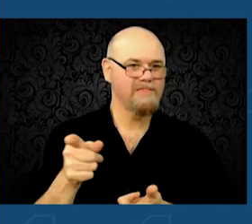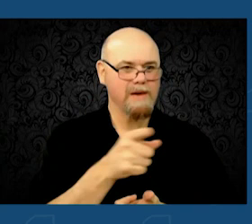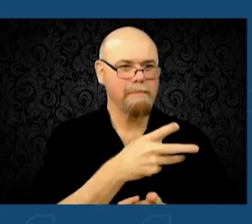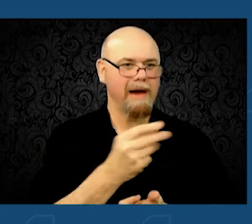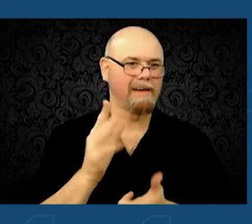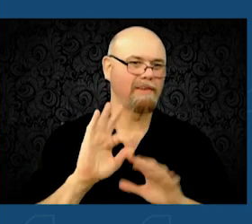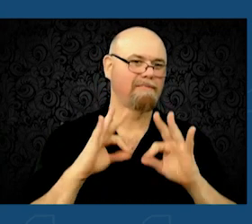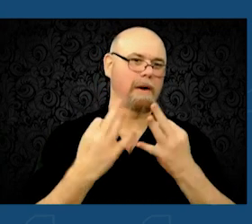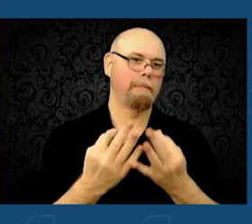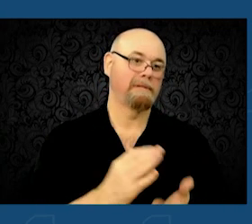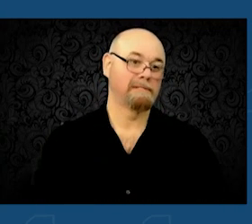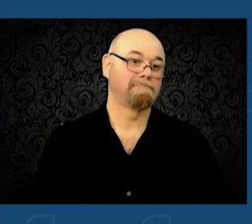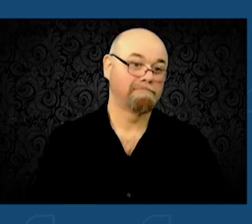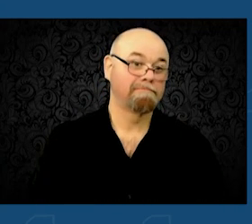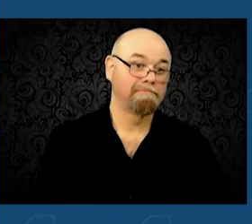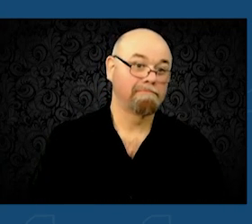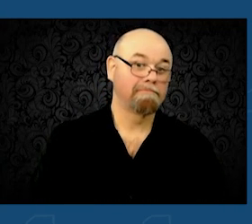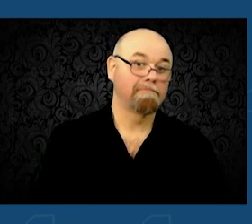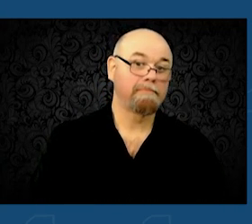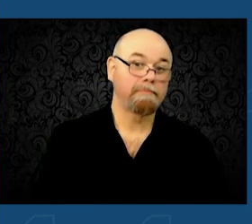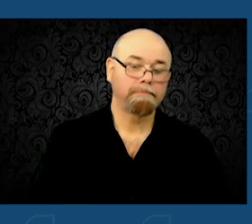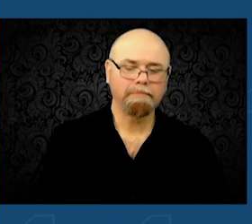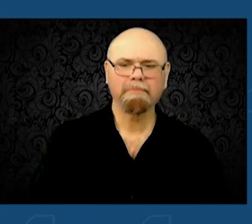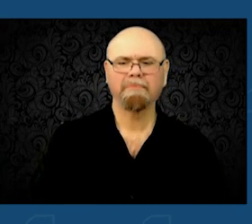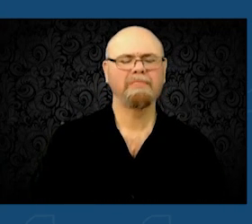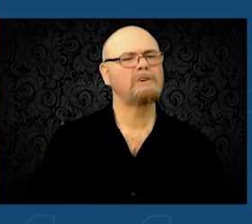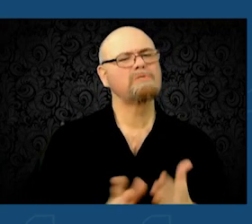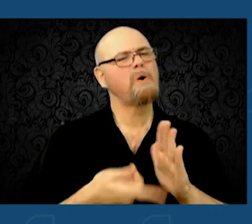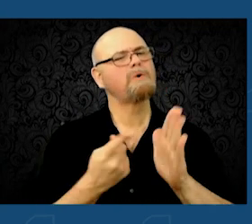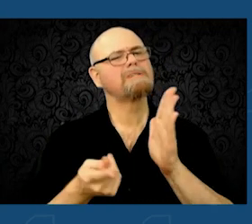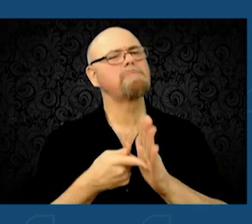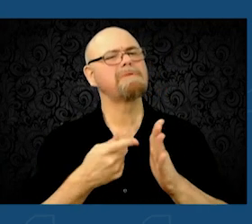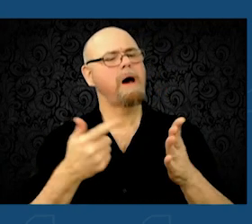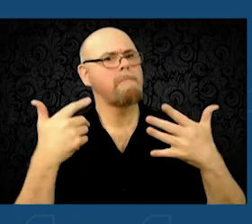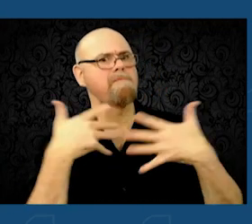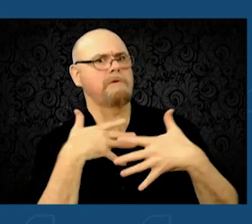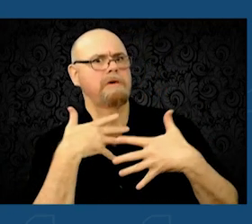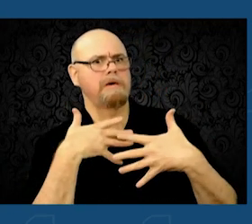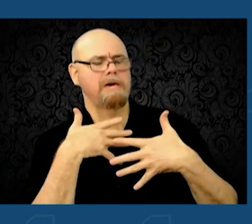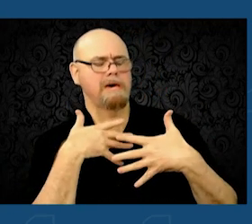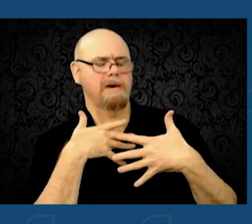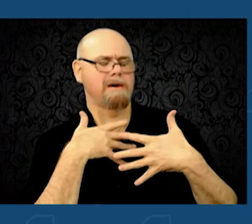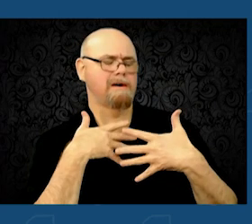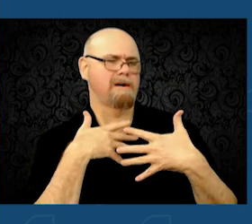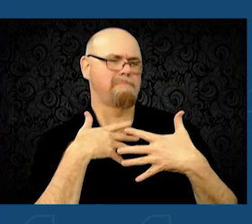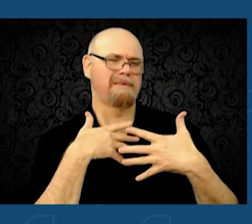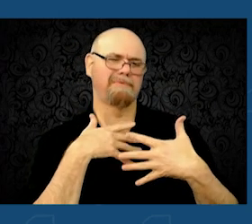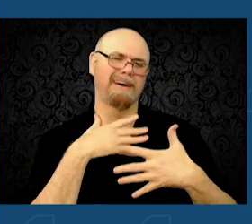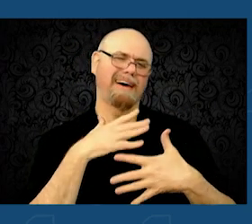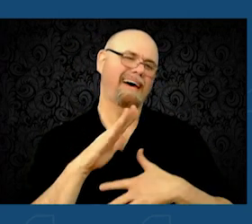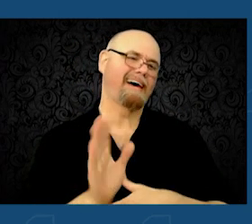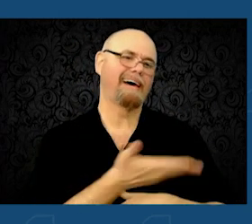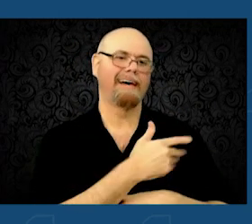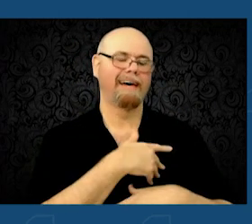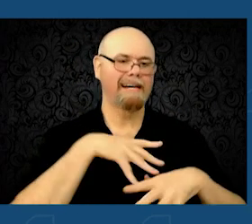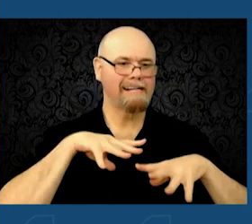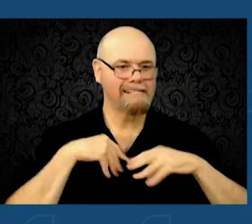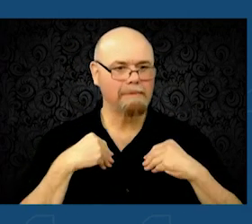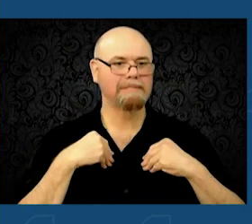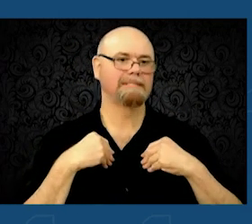So we know that unfounded fear gets replaced by acceptance. And eventually what you're seeing here today